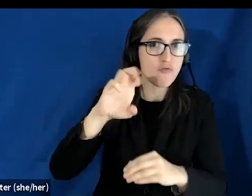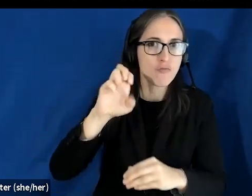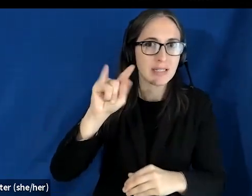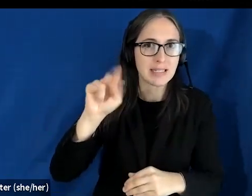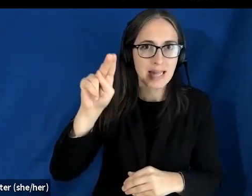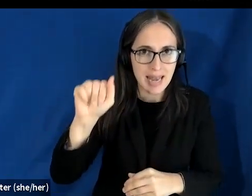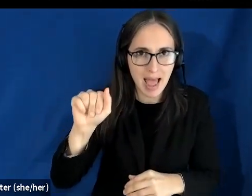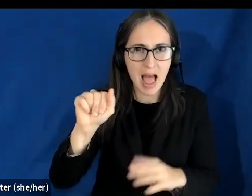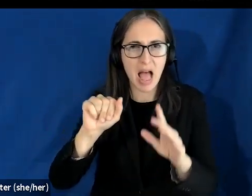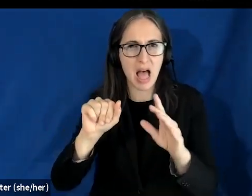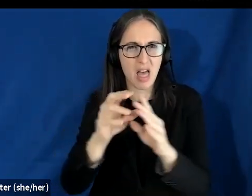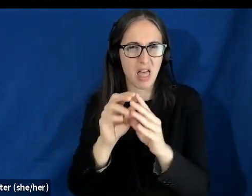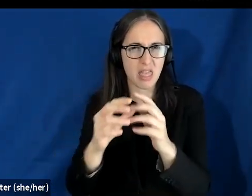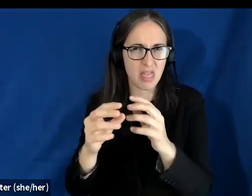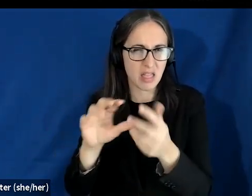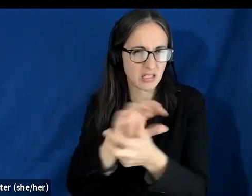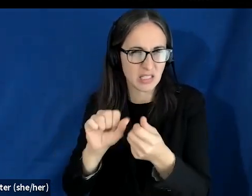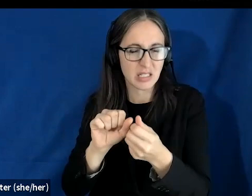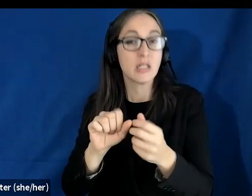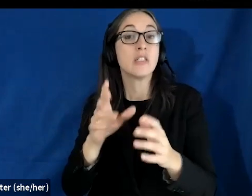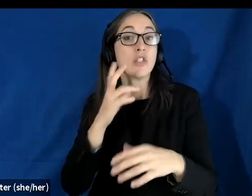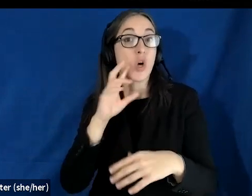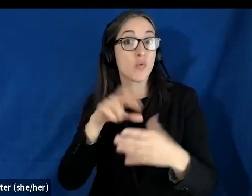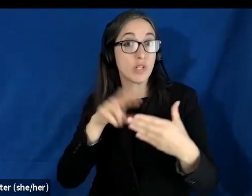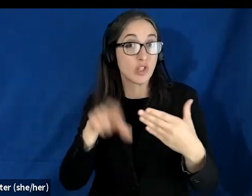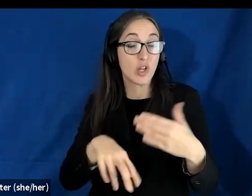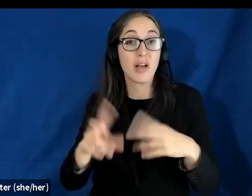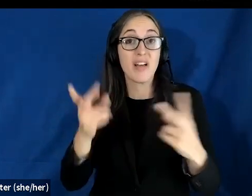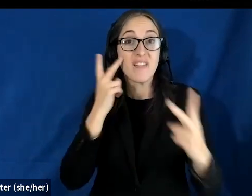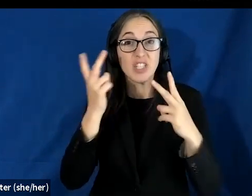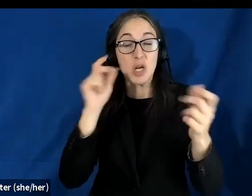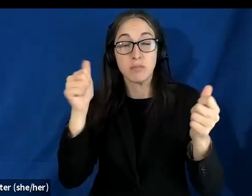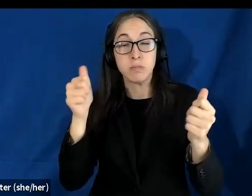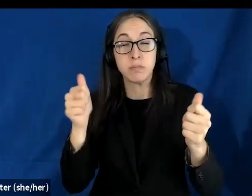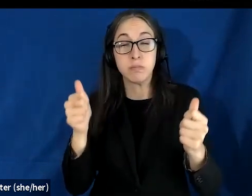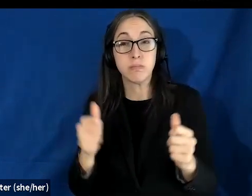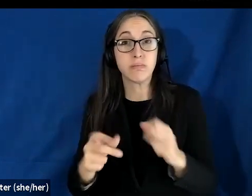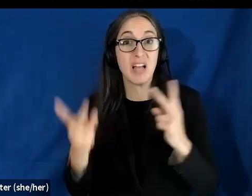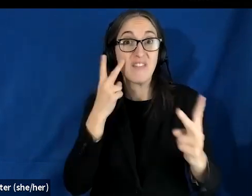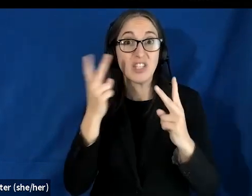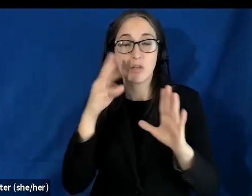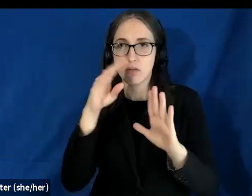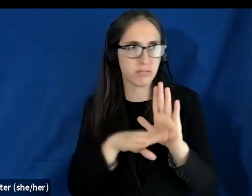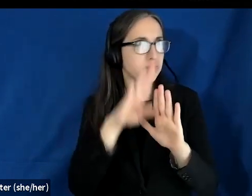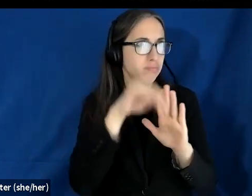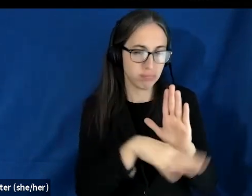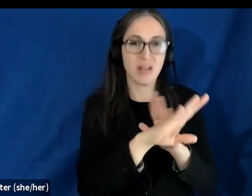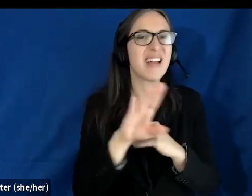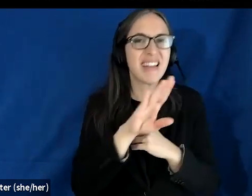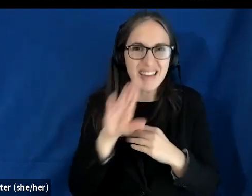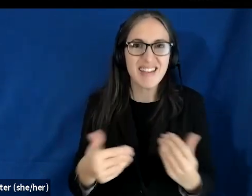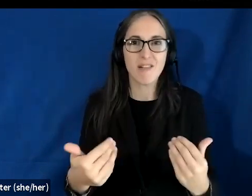macula. And as a result, my vision kept declining, kept fluctuating, and I never had any stability in